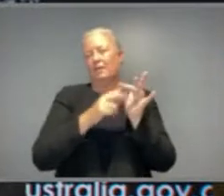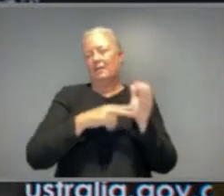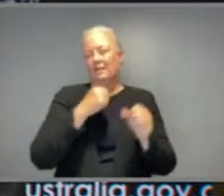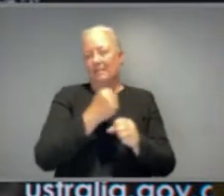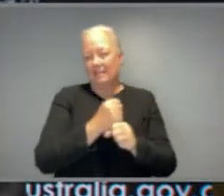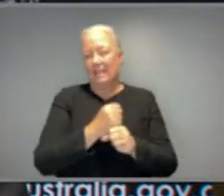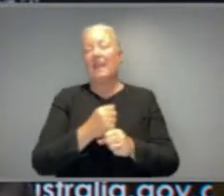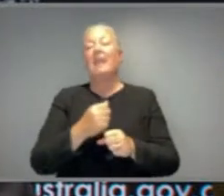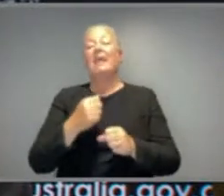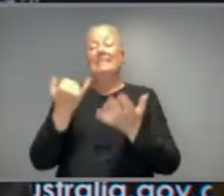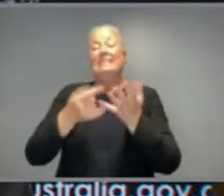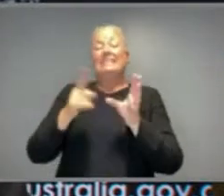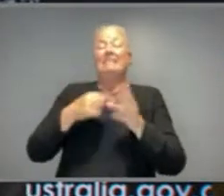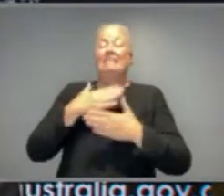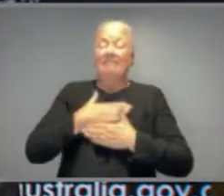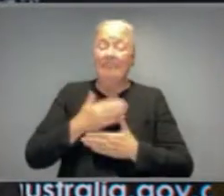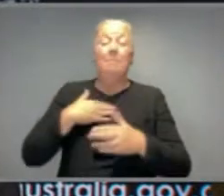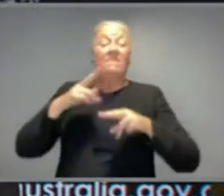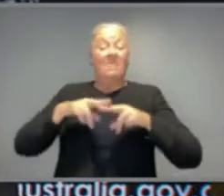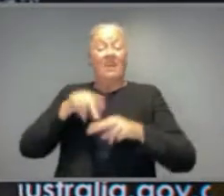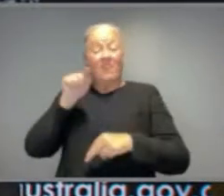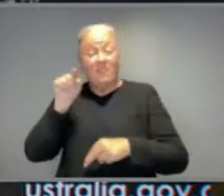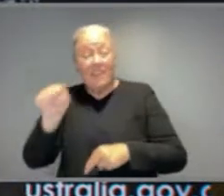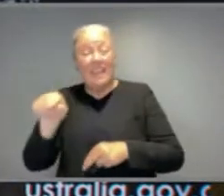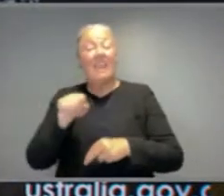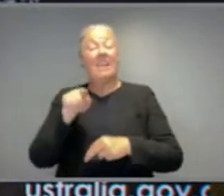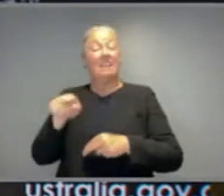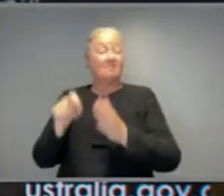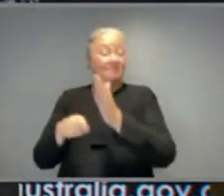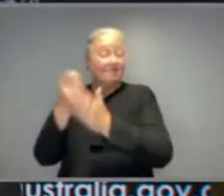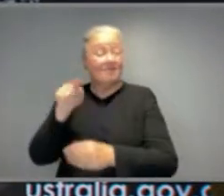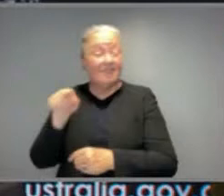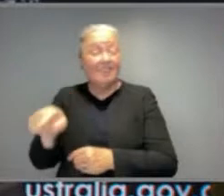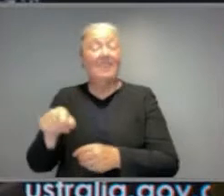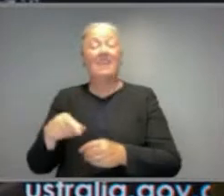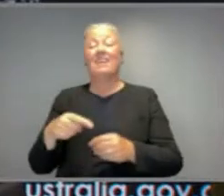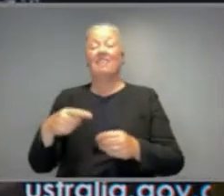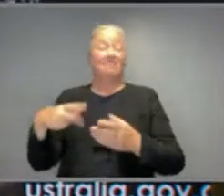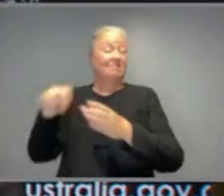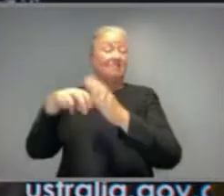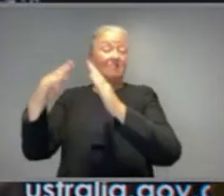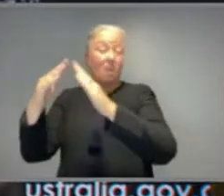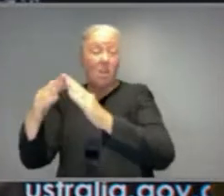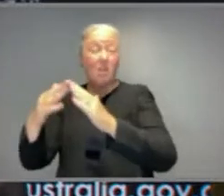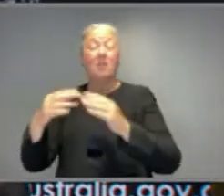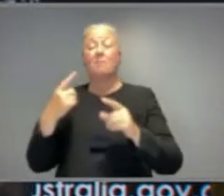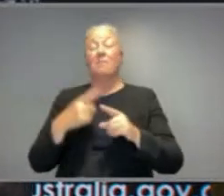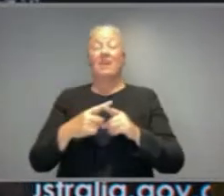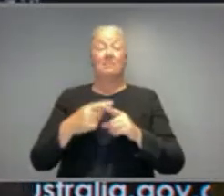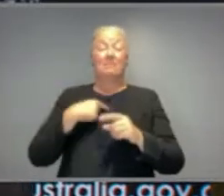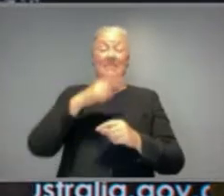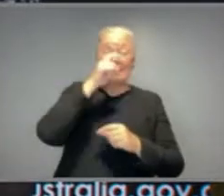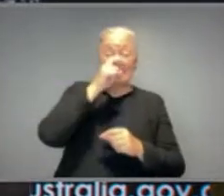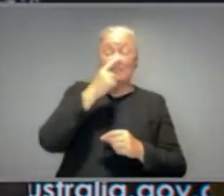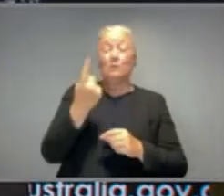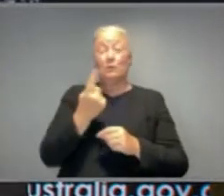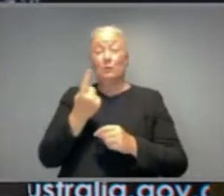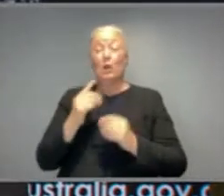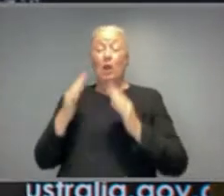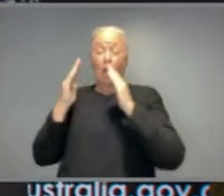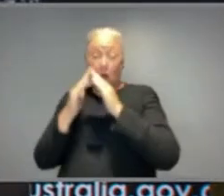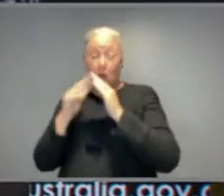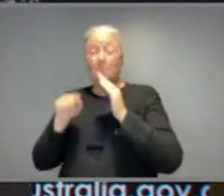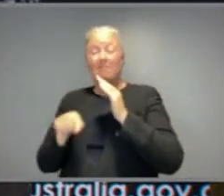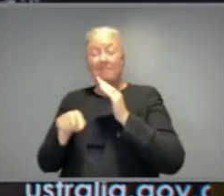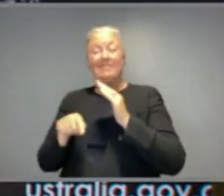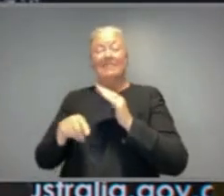in Sydney. My father's there in isolation, and my sister is homeschooling her children and so forth. So all of these